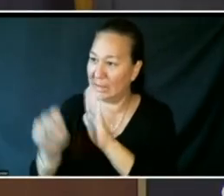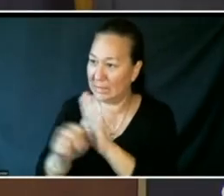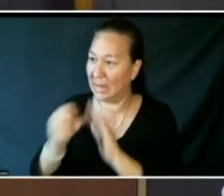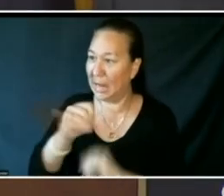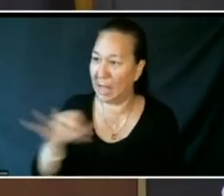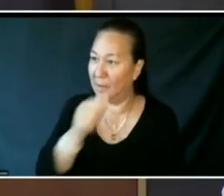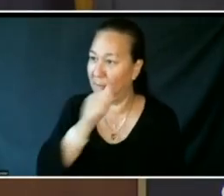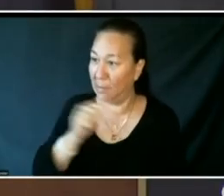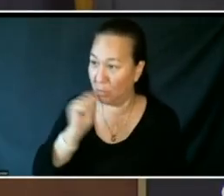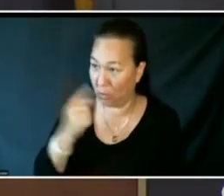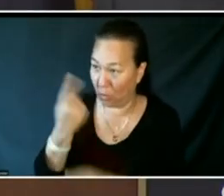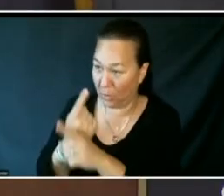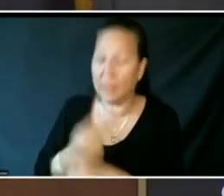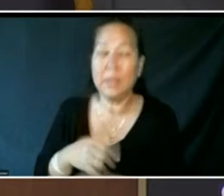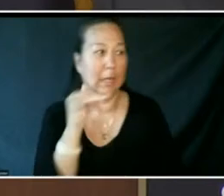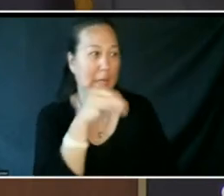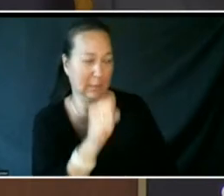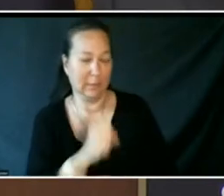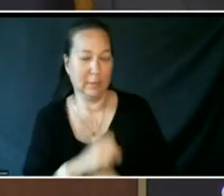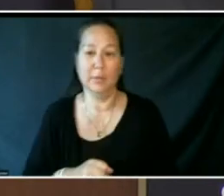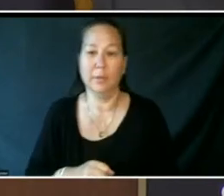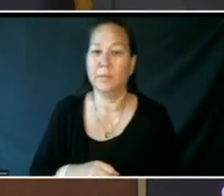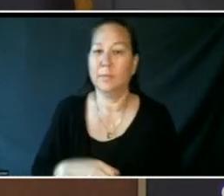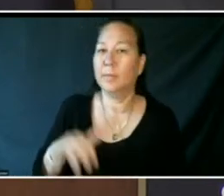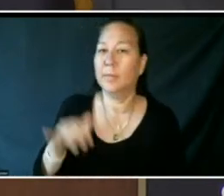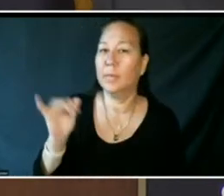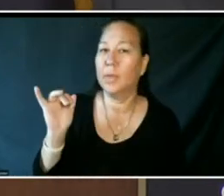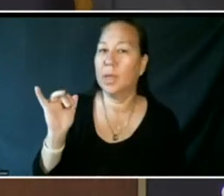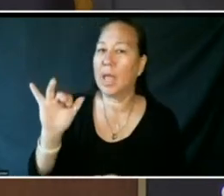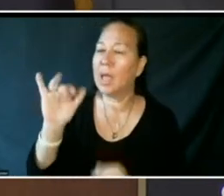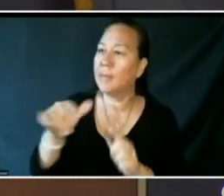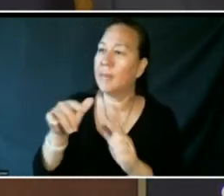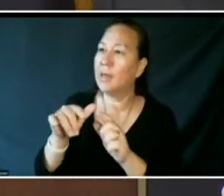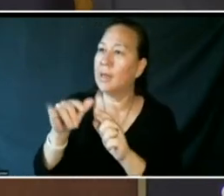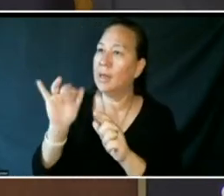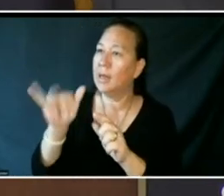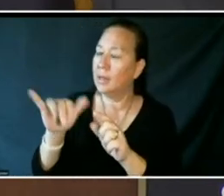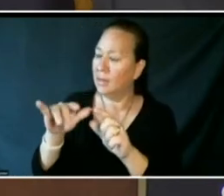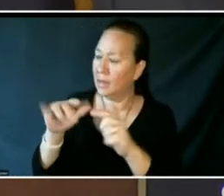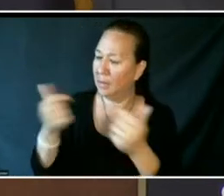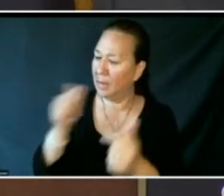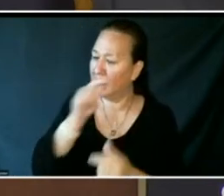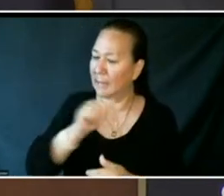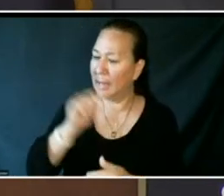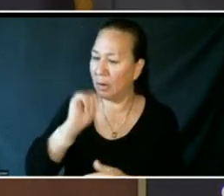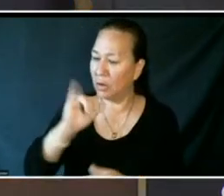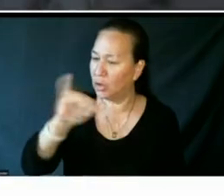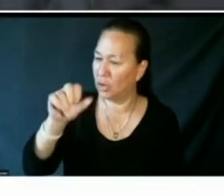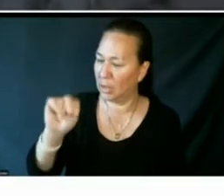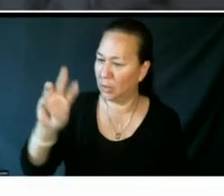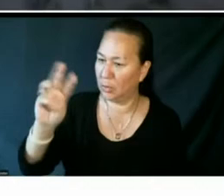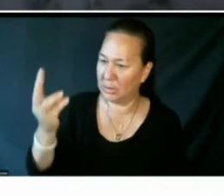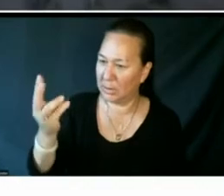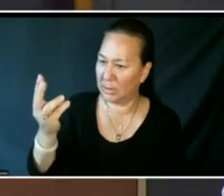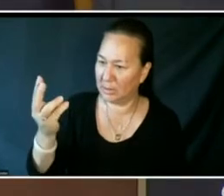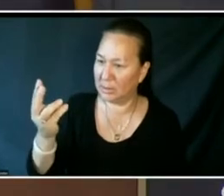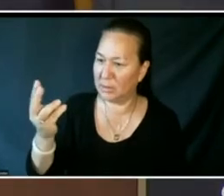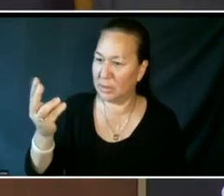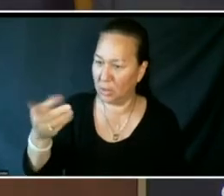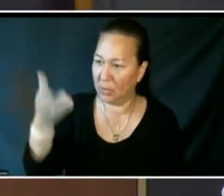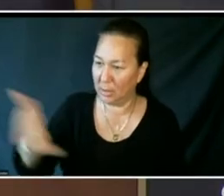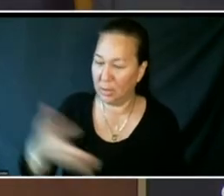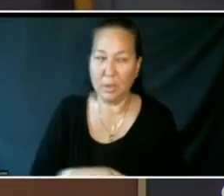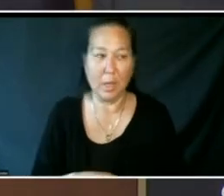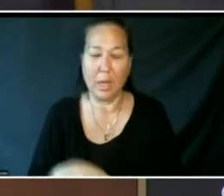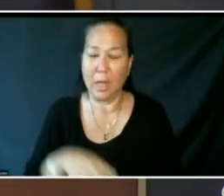receive a call from U.S. Representative Andy Biggs of Arizona on the morning of January 6th? I did. And what did Mr.